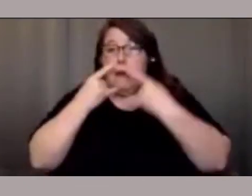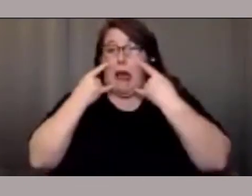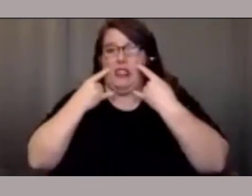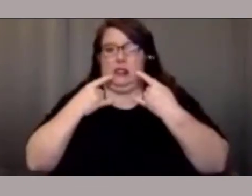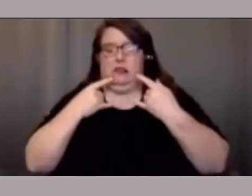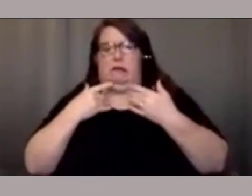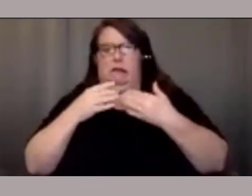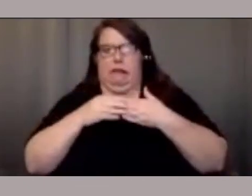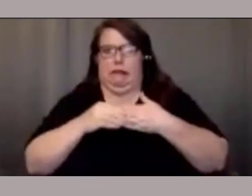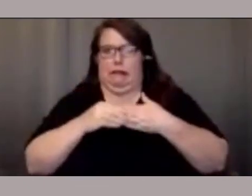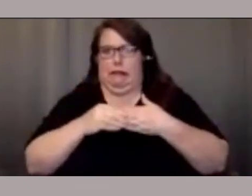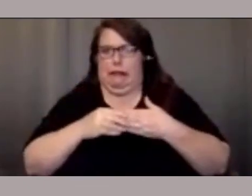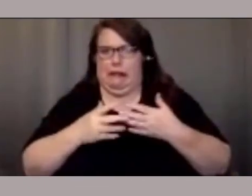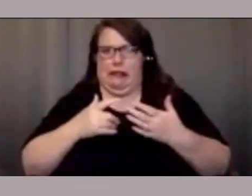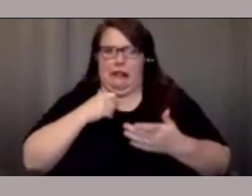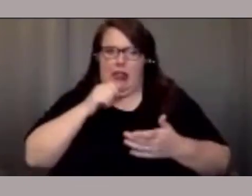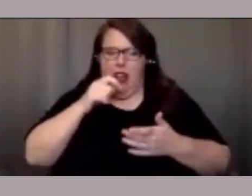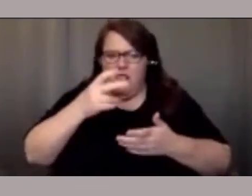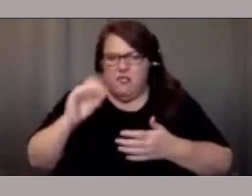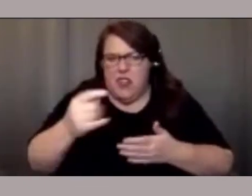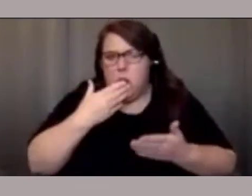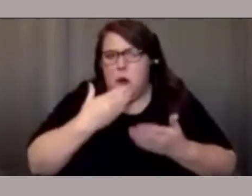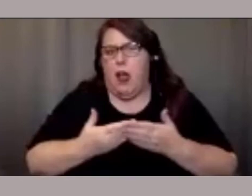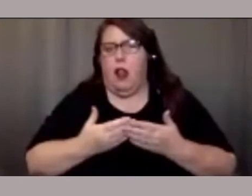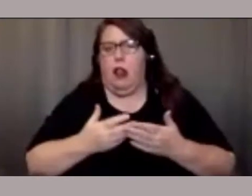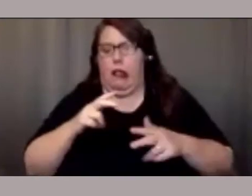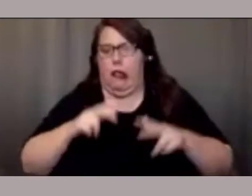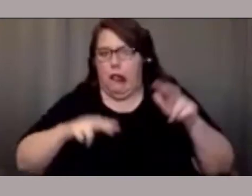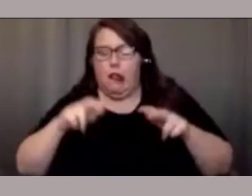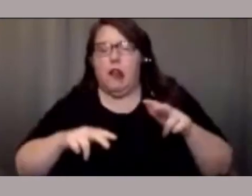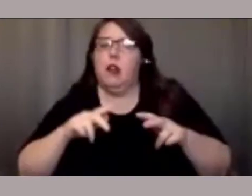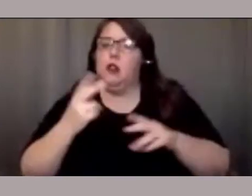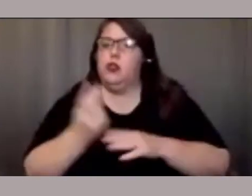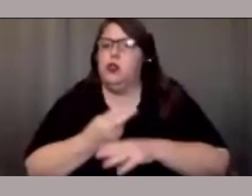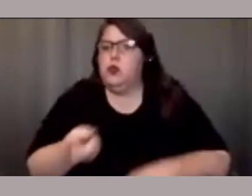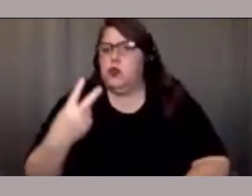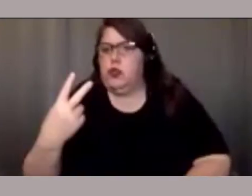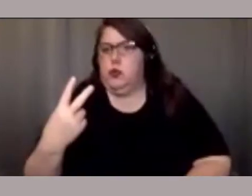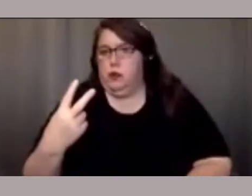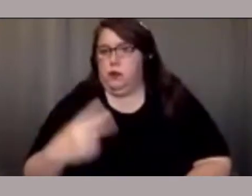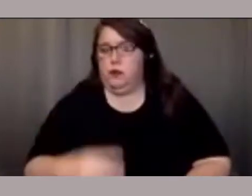consider wearing two that you know should help in that closure of those open spaces.